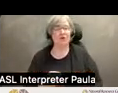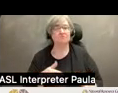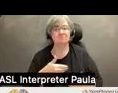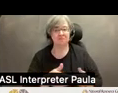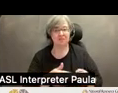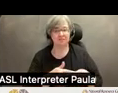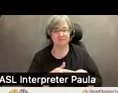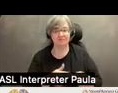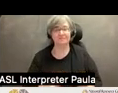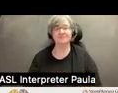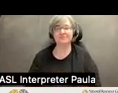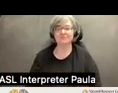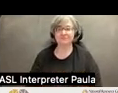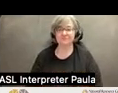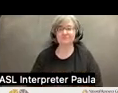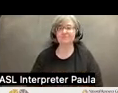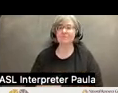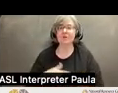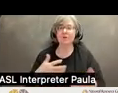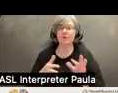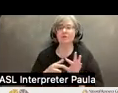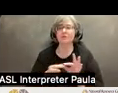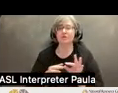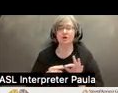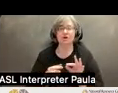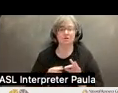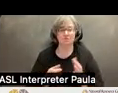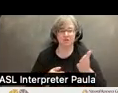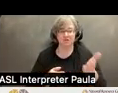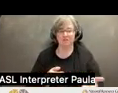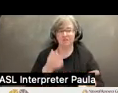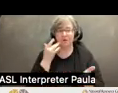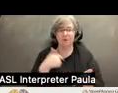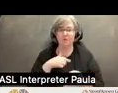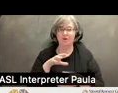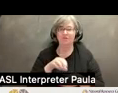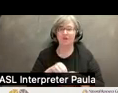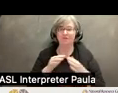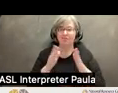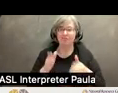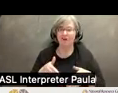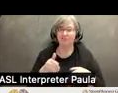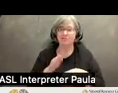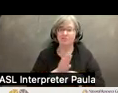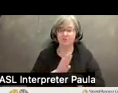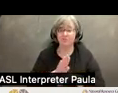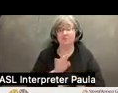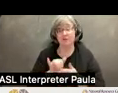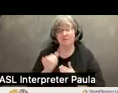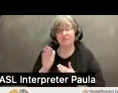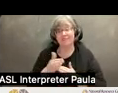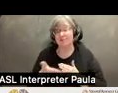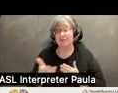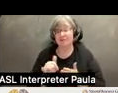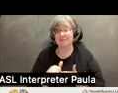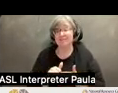forward. So we've already talked a little bit about this and why we got into the housing business. It was because it is the number one thing that survivors